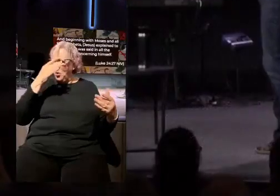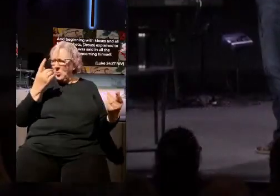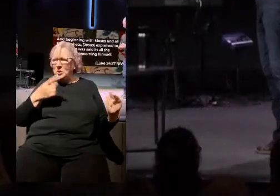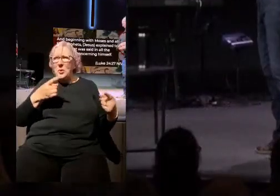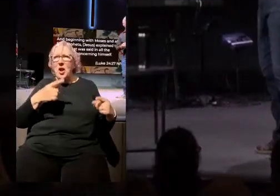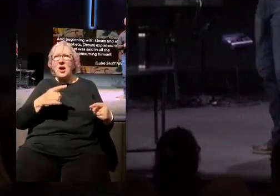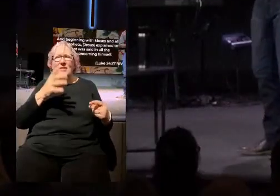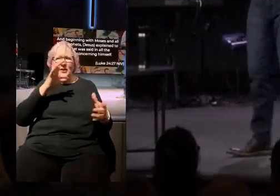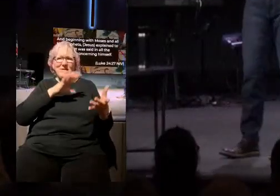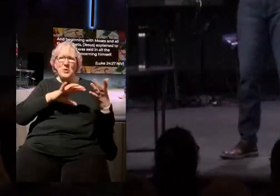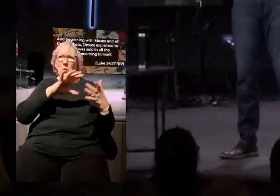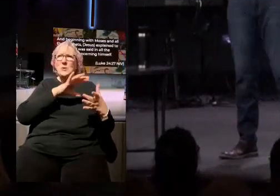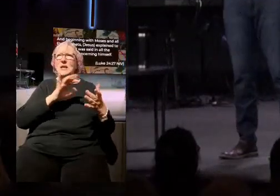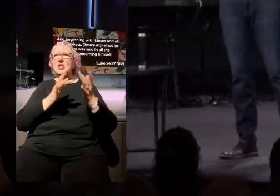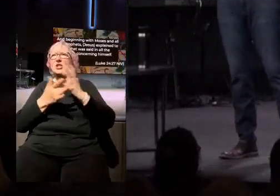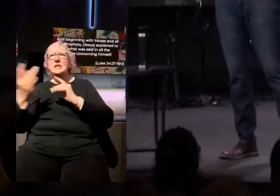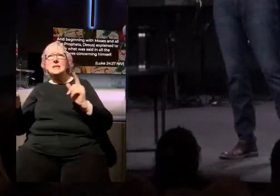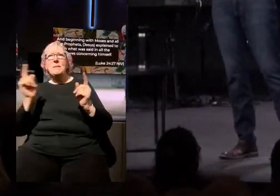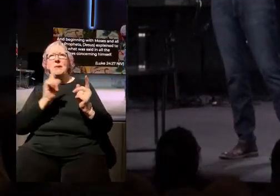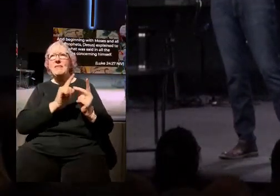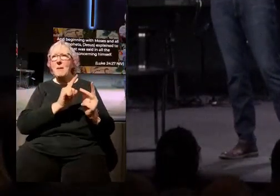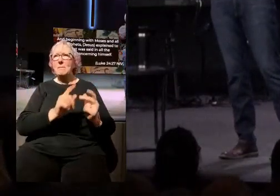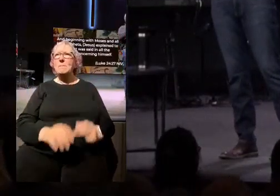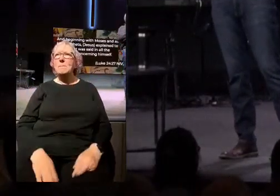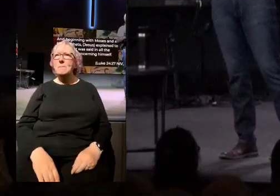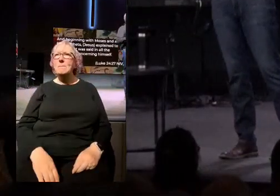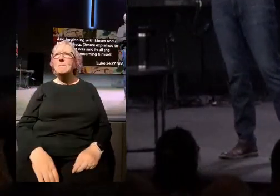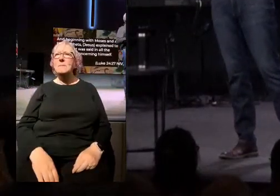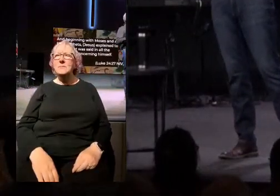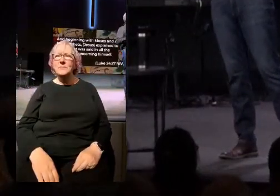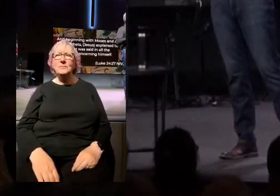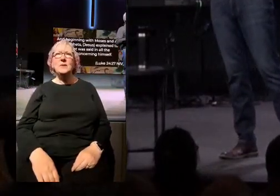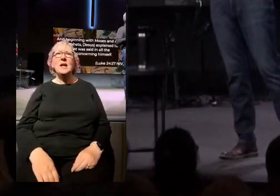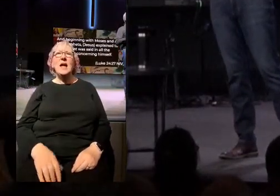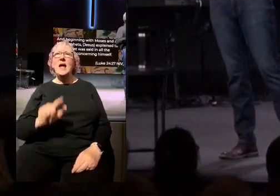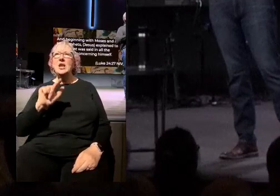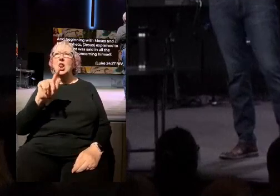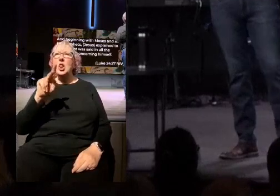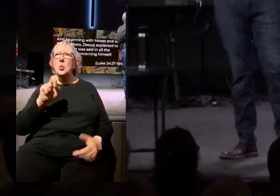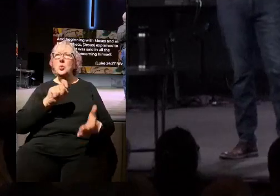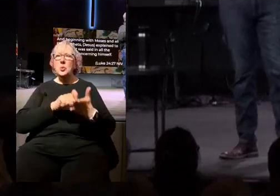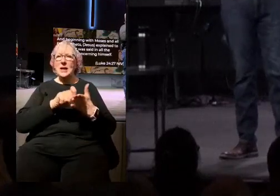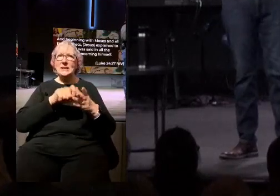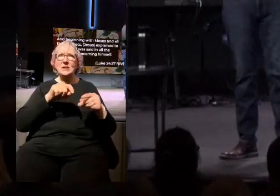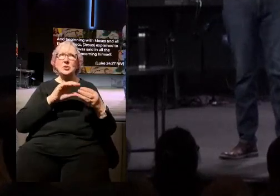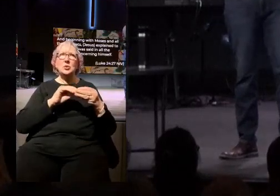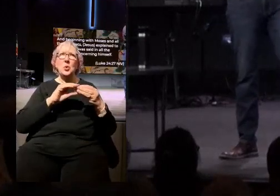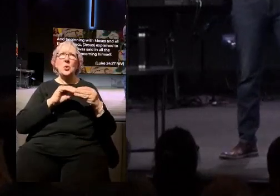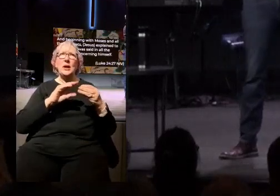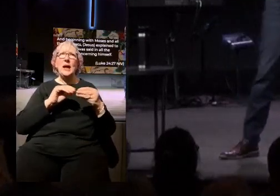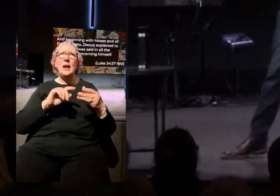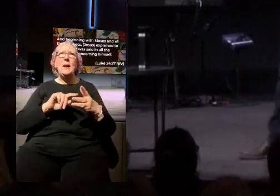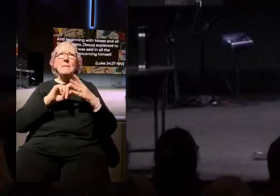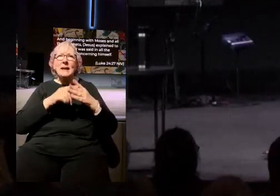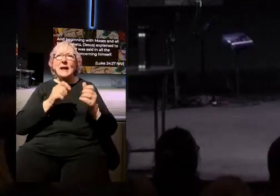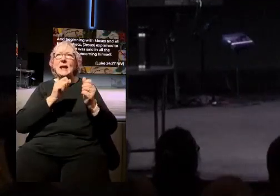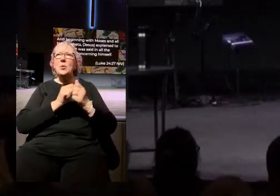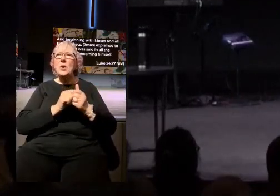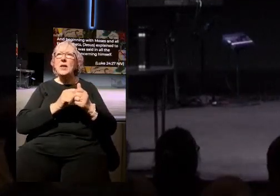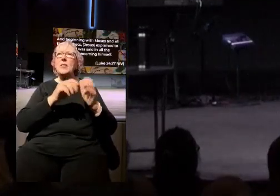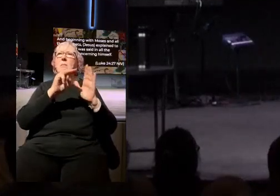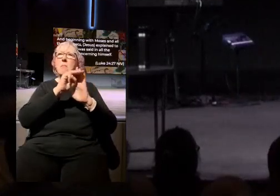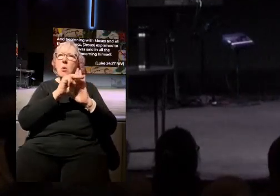there. And then what Luke writes is, and beginning with Moses and all the prophets, you know what he's saying? Beginning with the whole,